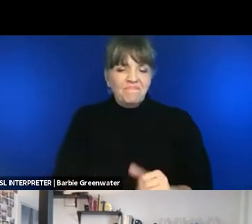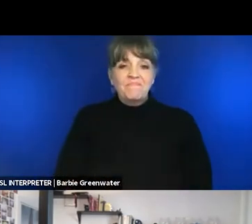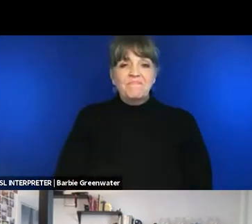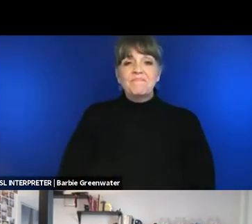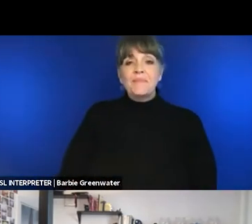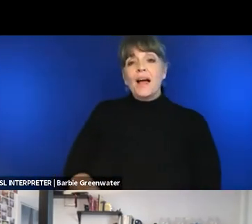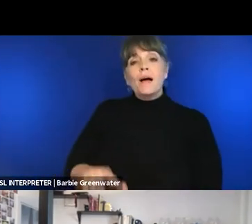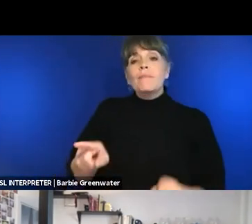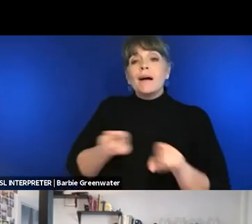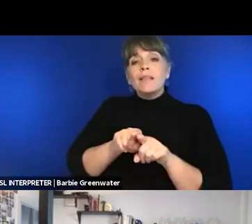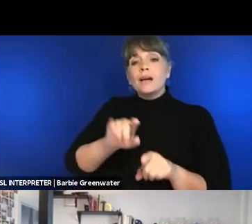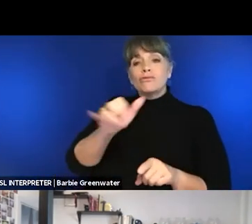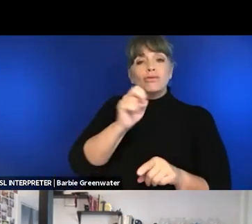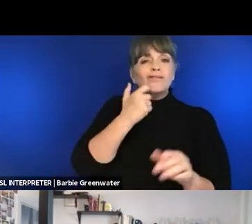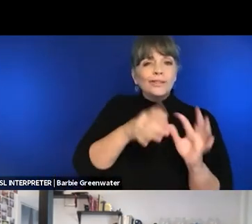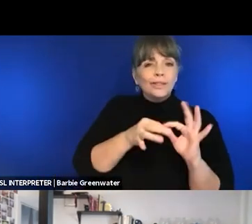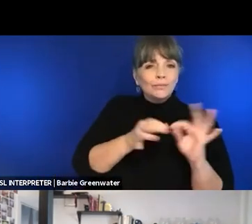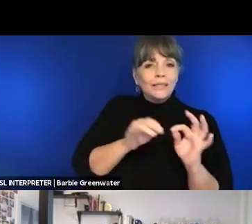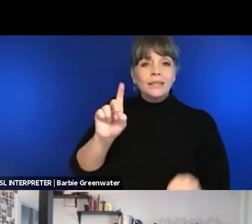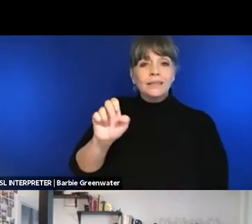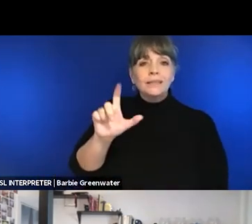on Delt as well and some other titles for IFC.